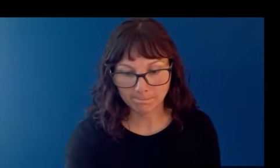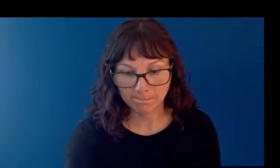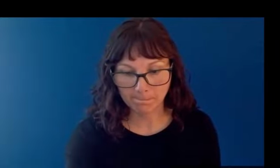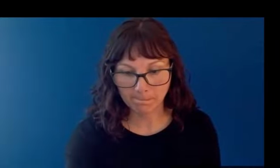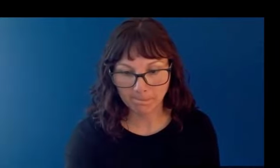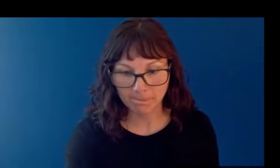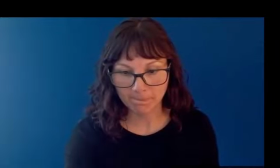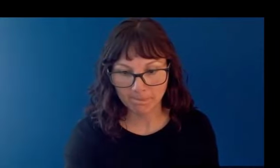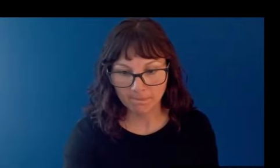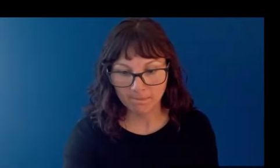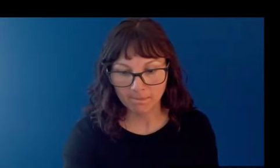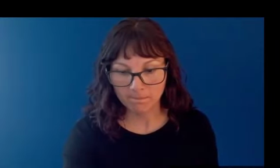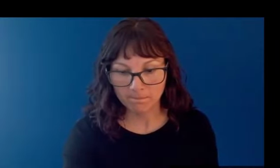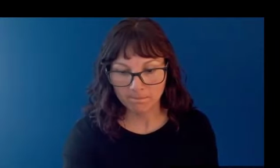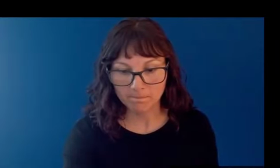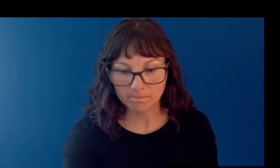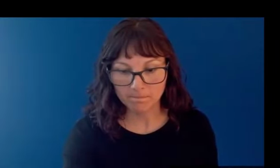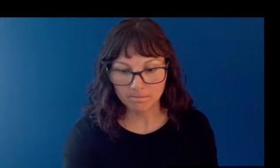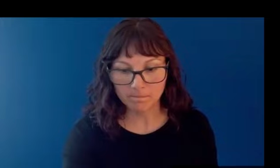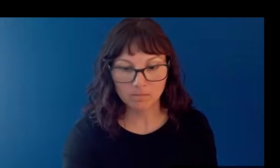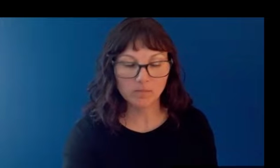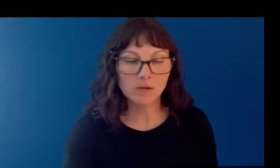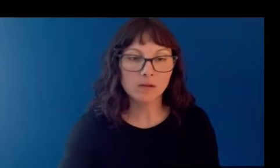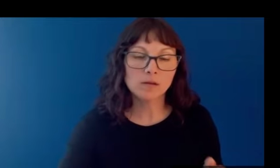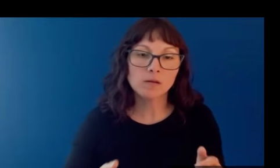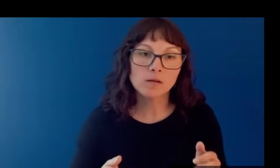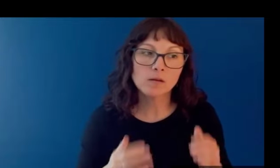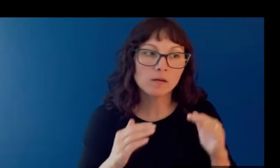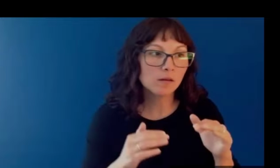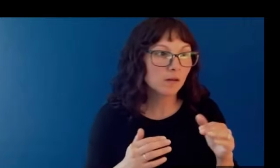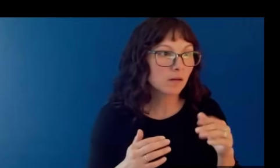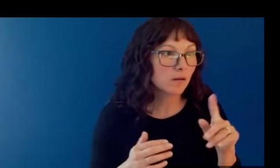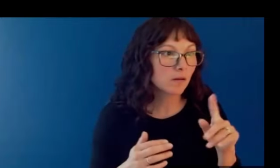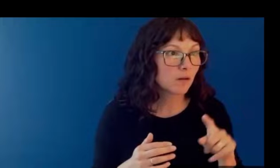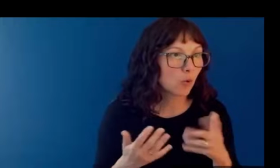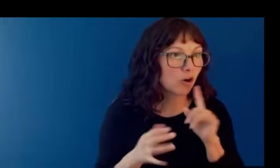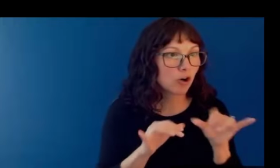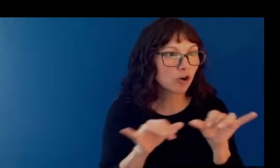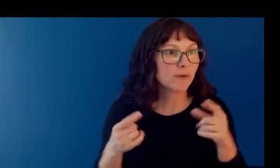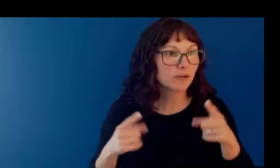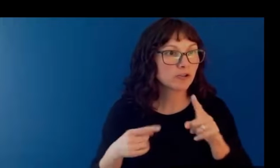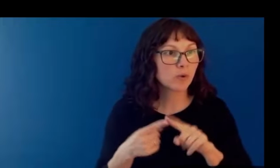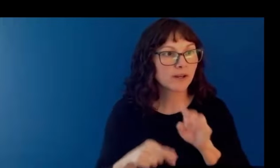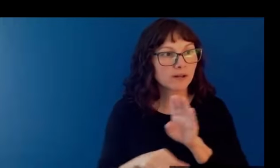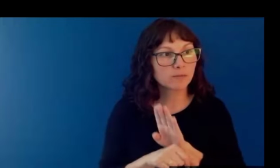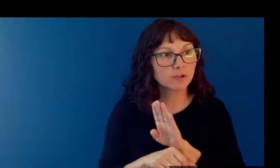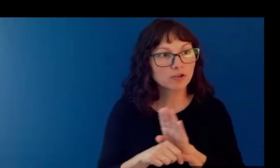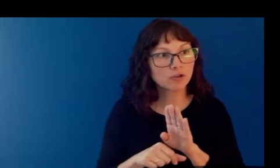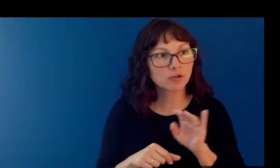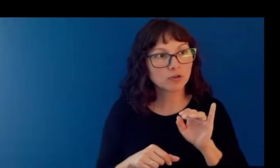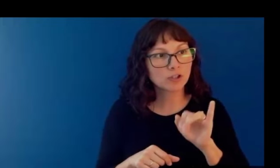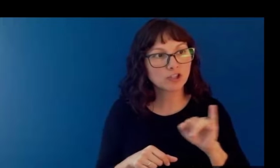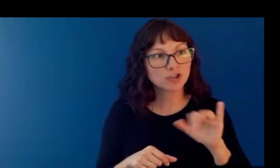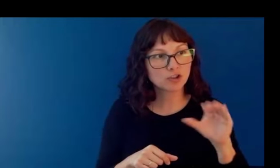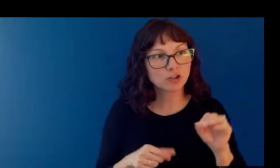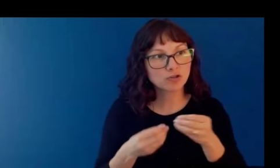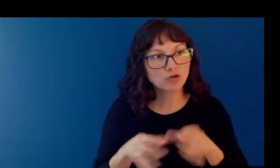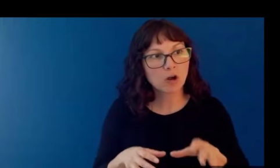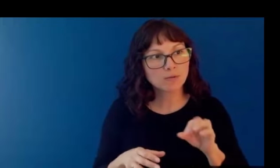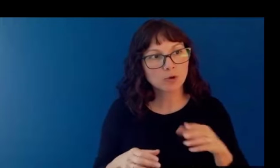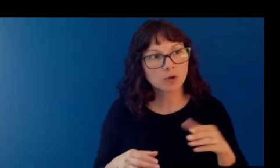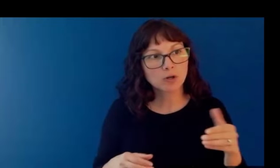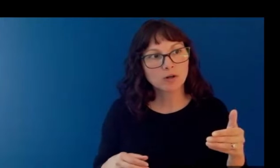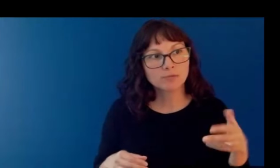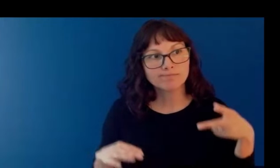Next question. What are common occurrences in which a commercial insurer drops or terminates coverage from a